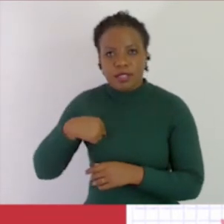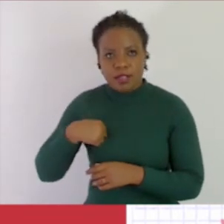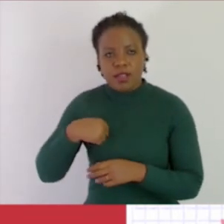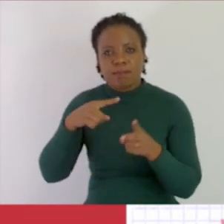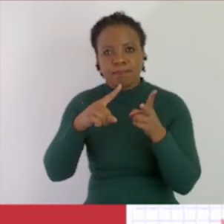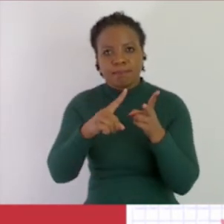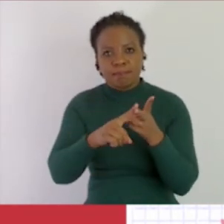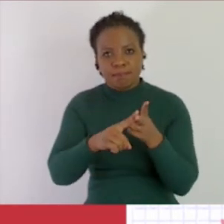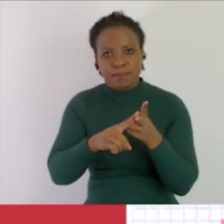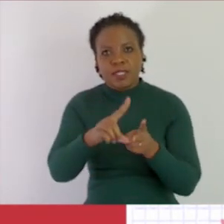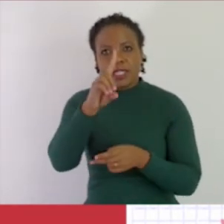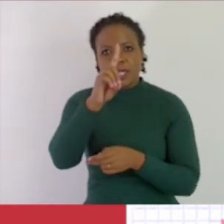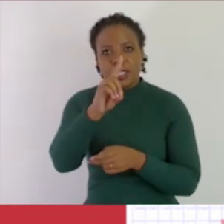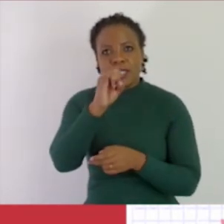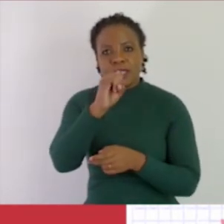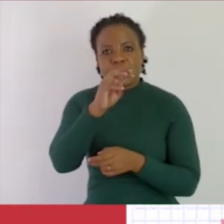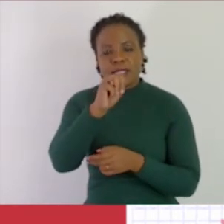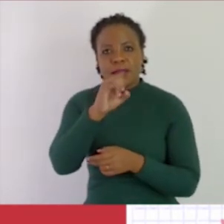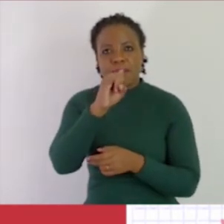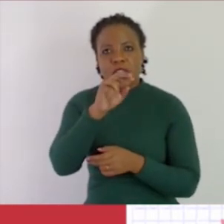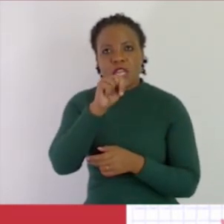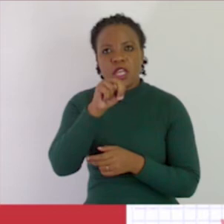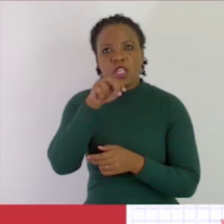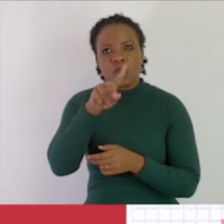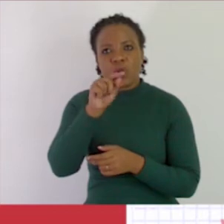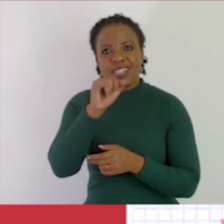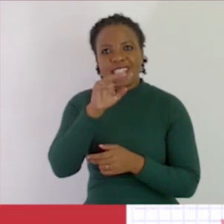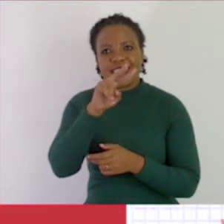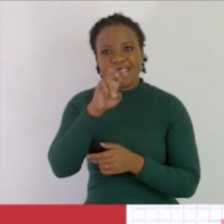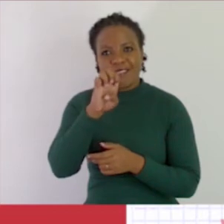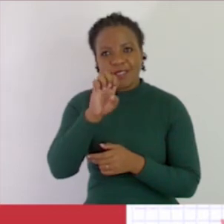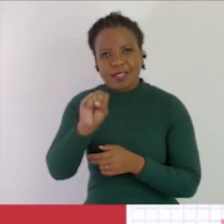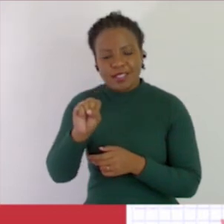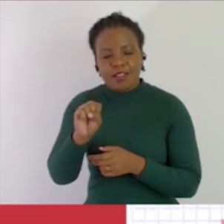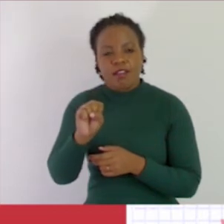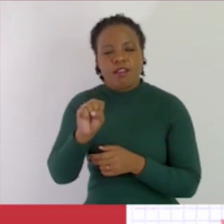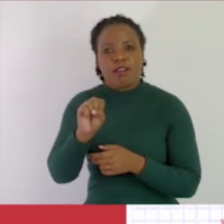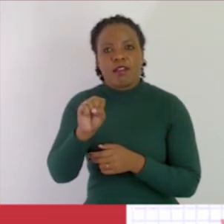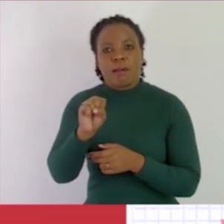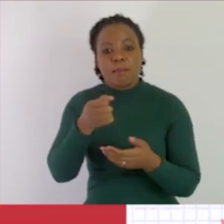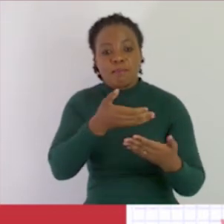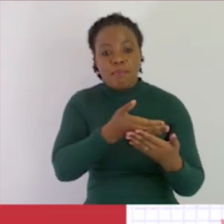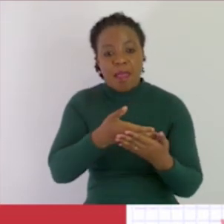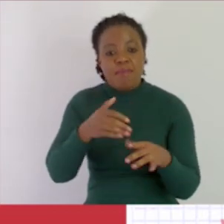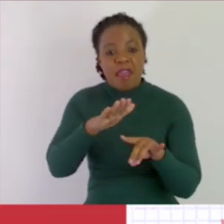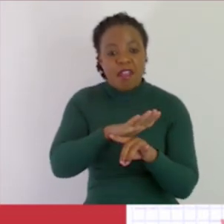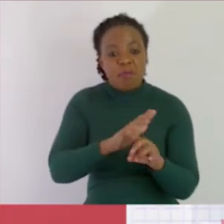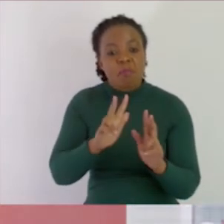about gender and diminutives. Gender and